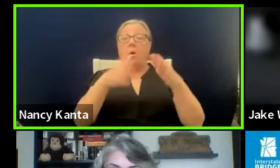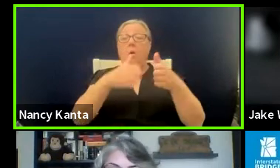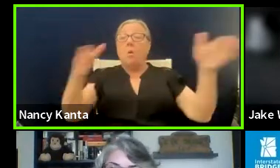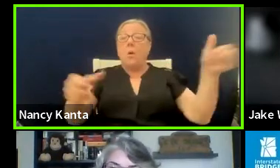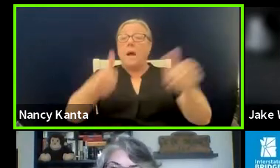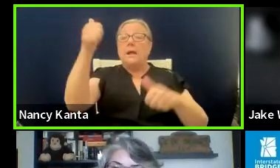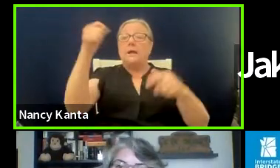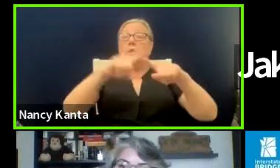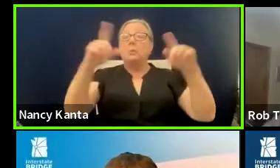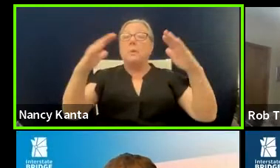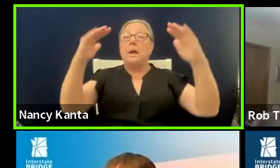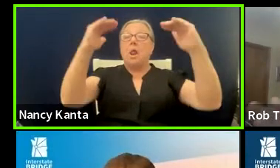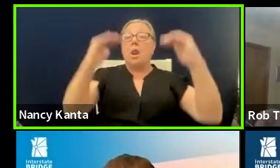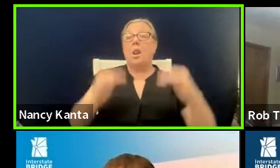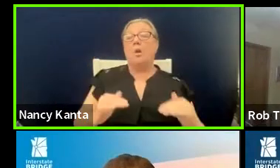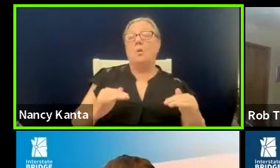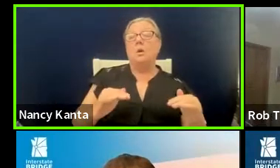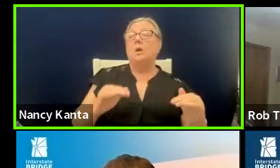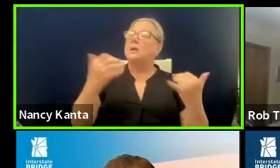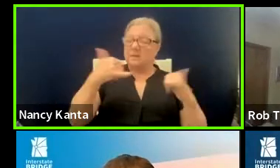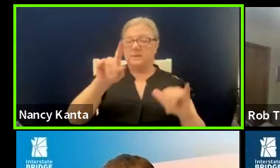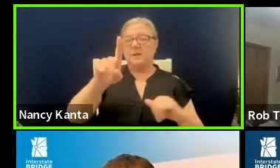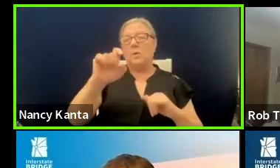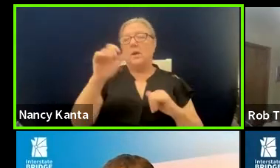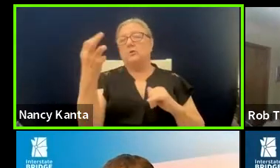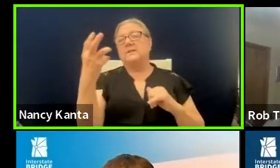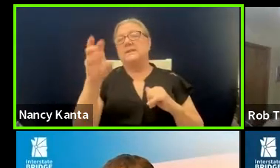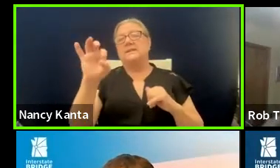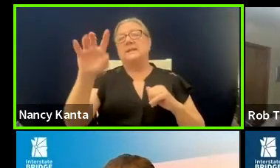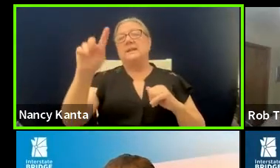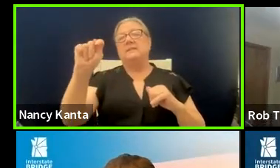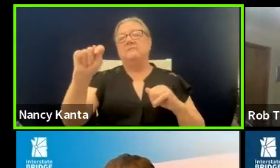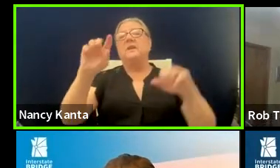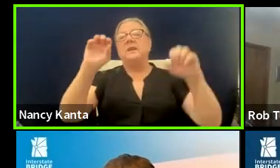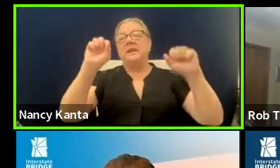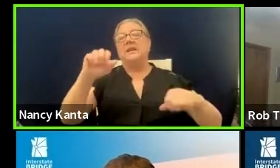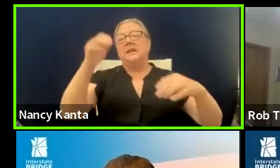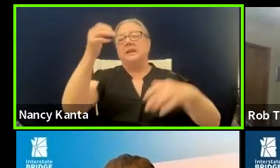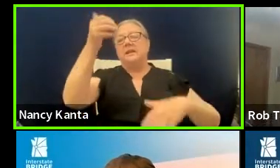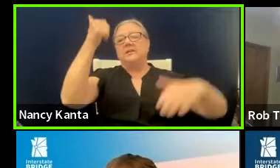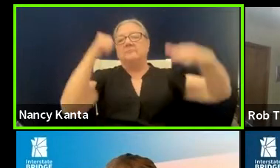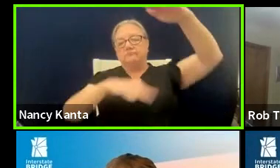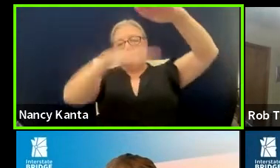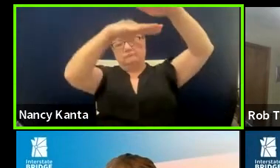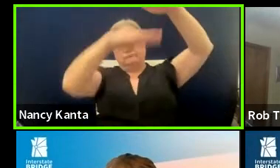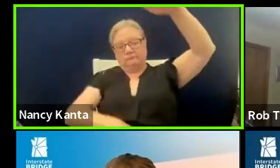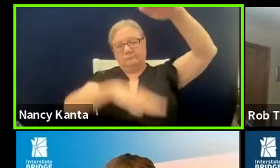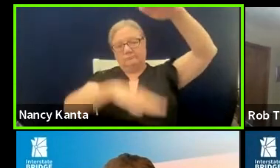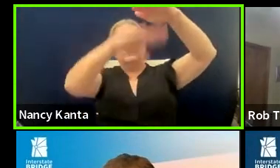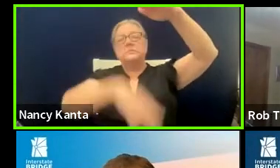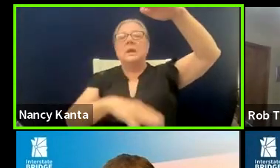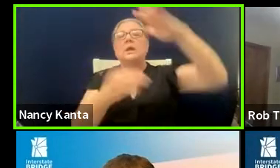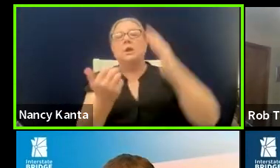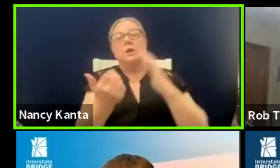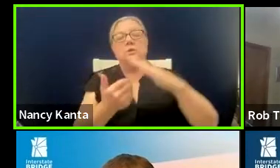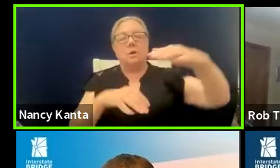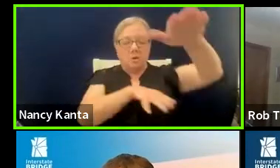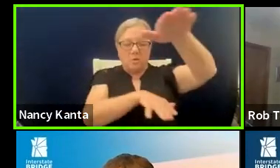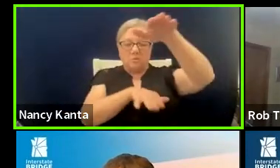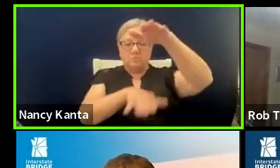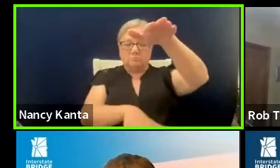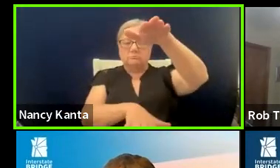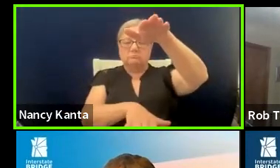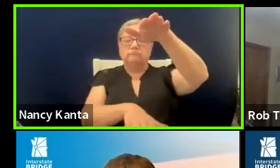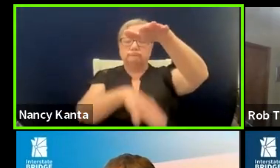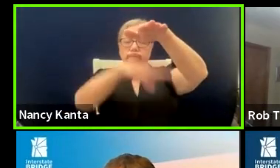116 foot of navigation clearance that Casey was just referring to. So there is a fundamental difference between those two